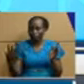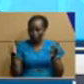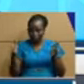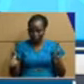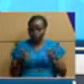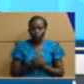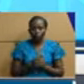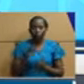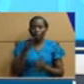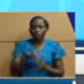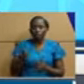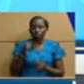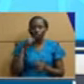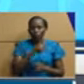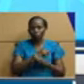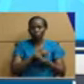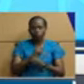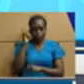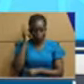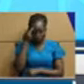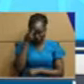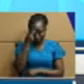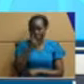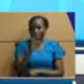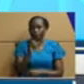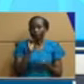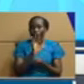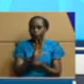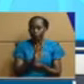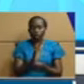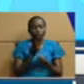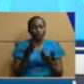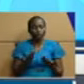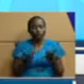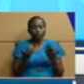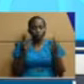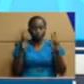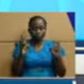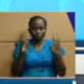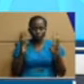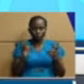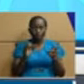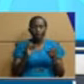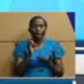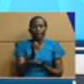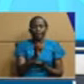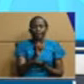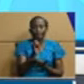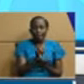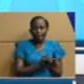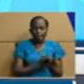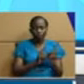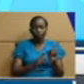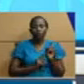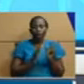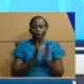The National Social Protection Policy 2015 is rightly themed income security and dignified lives